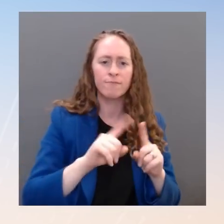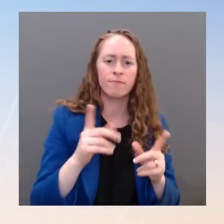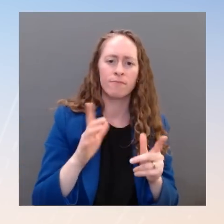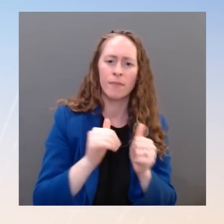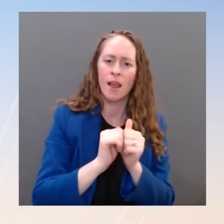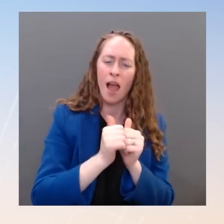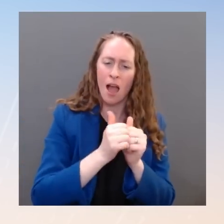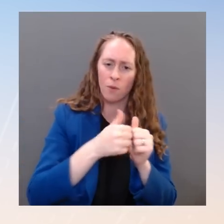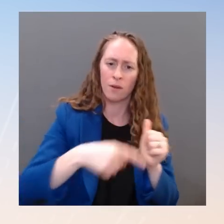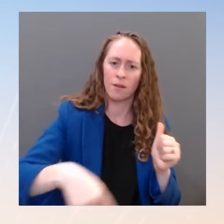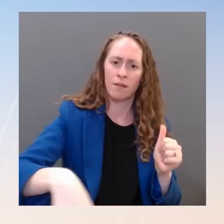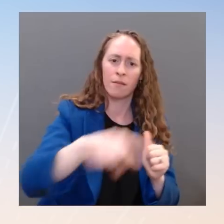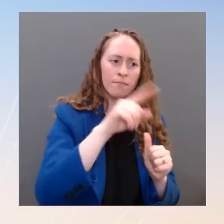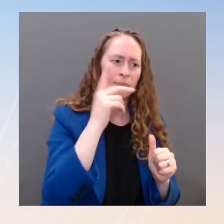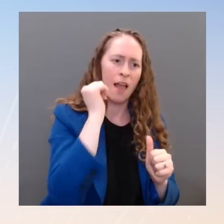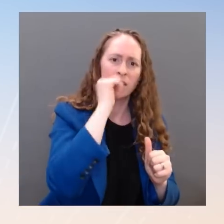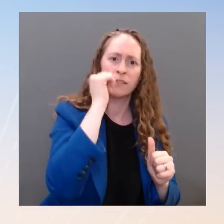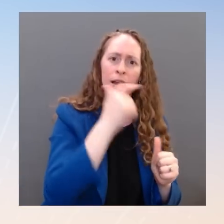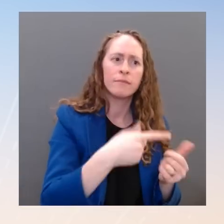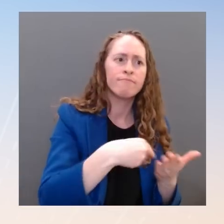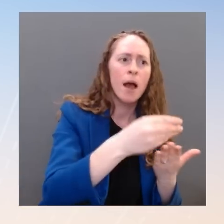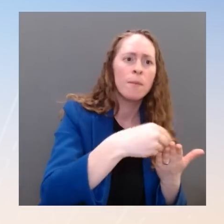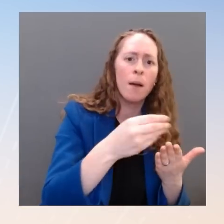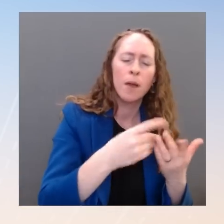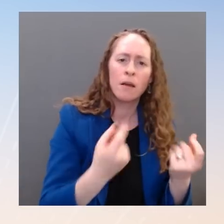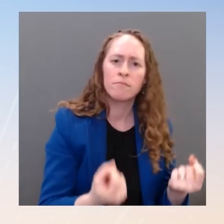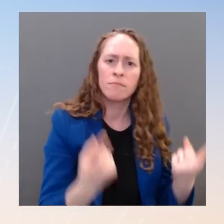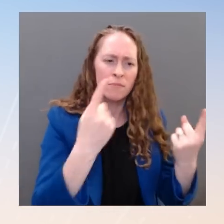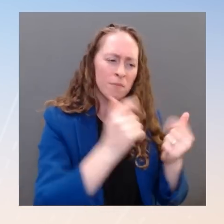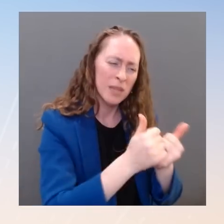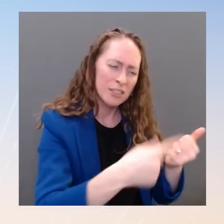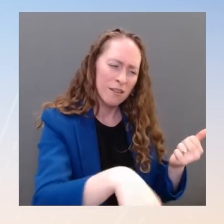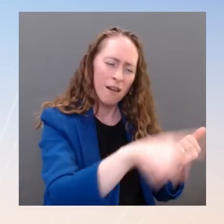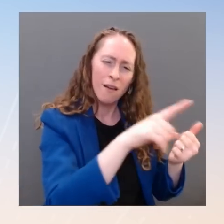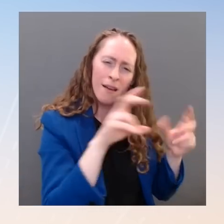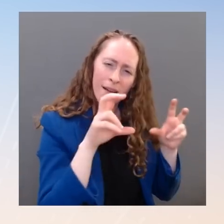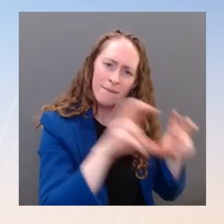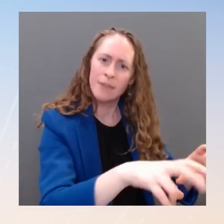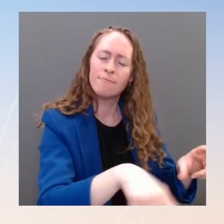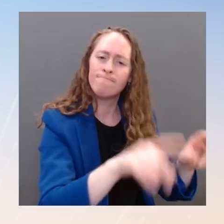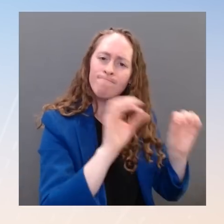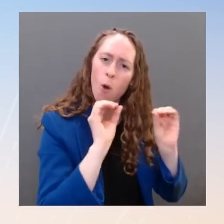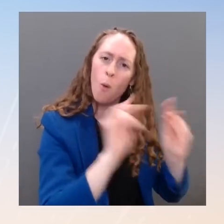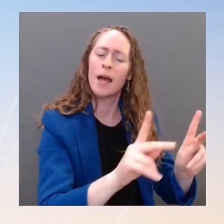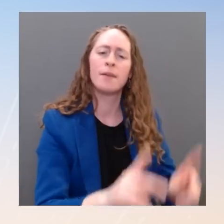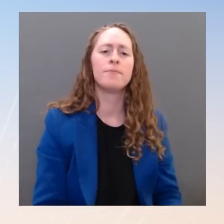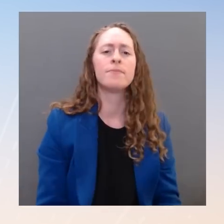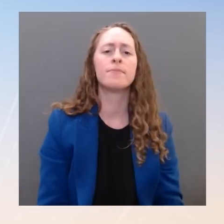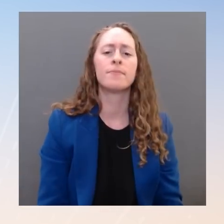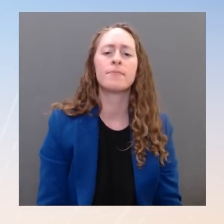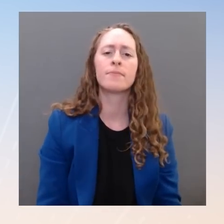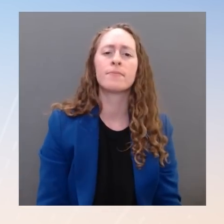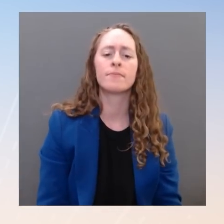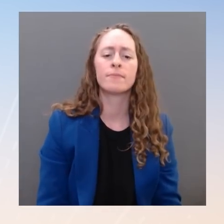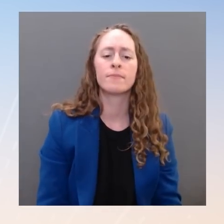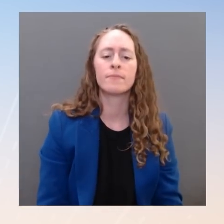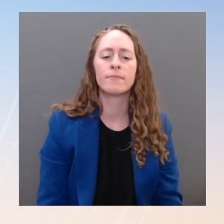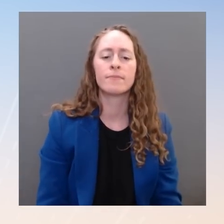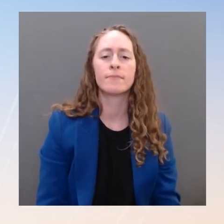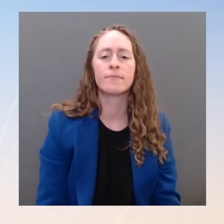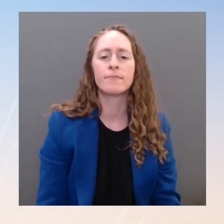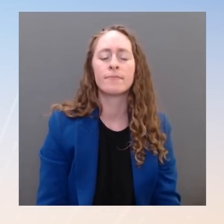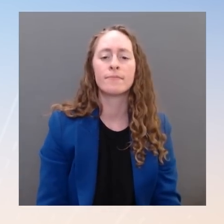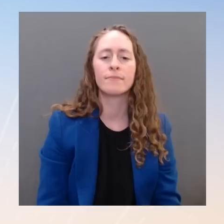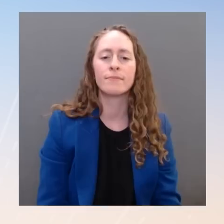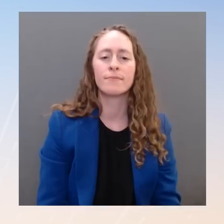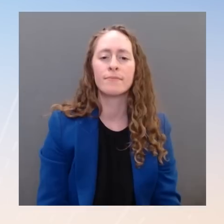issue. And then on this new report that the Department of Homeland Security is setting up a disinformation governance board to tackle misinformation ahead of